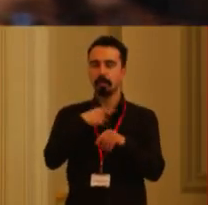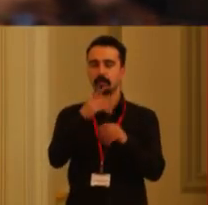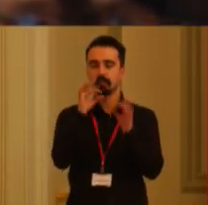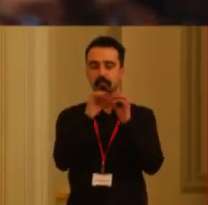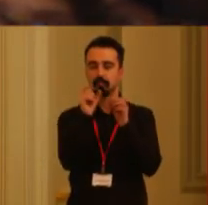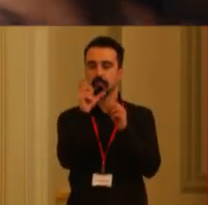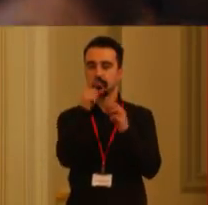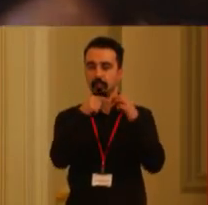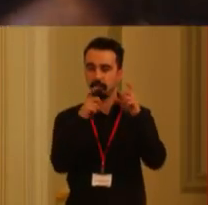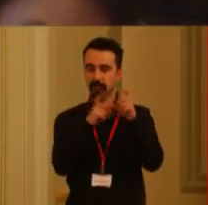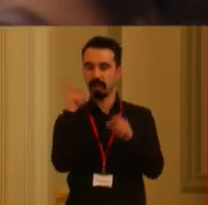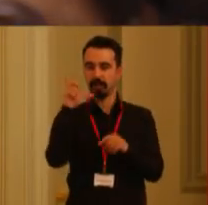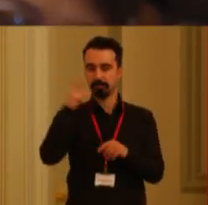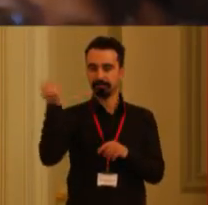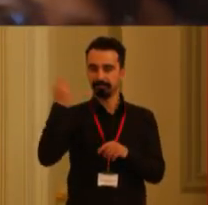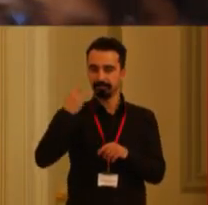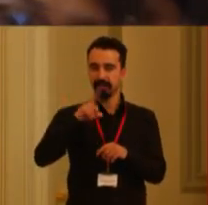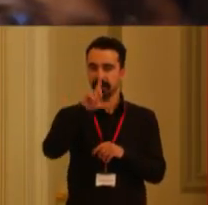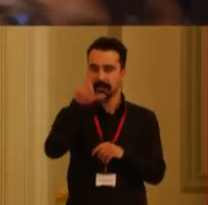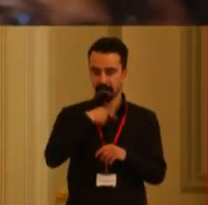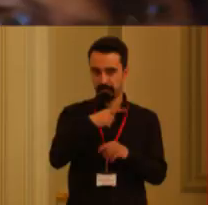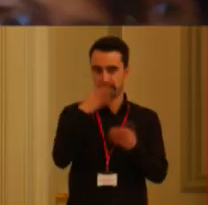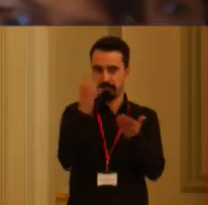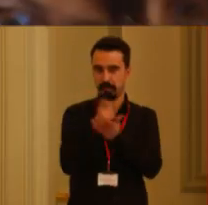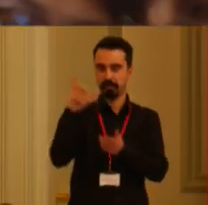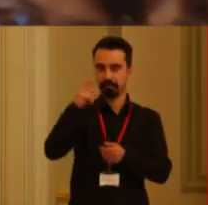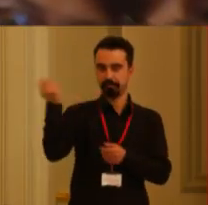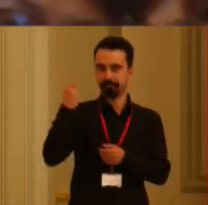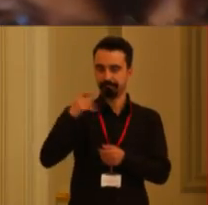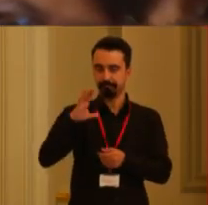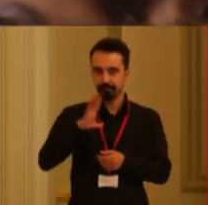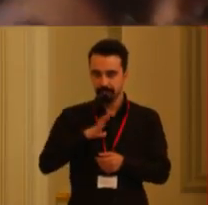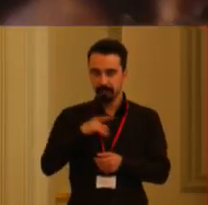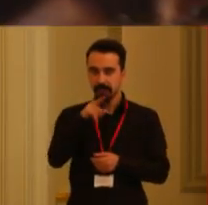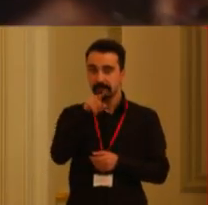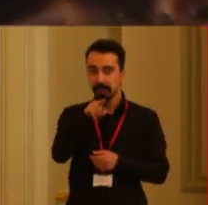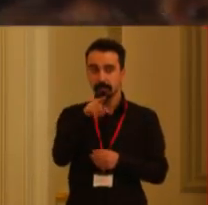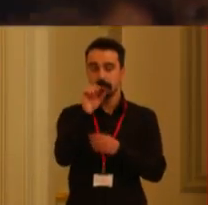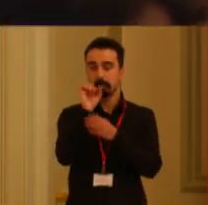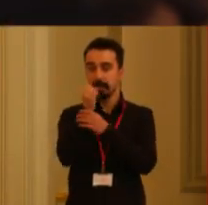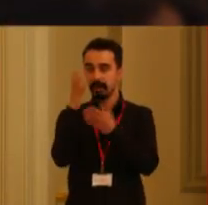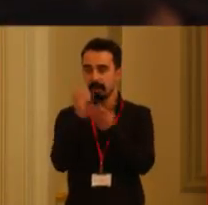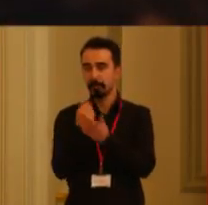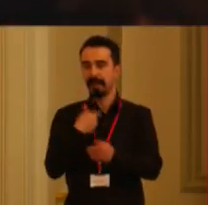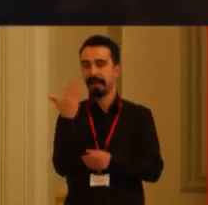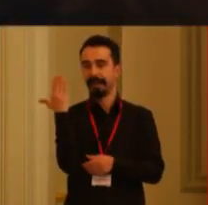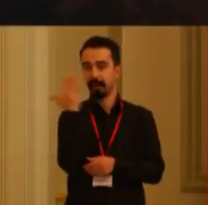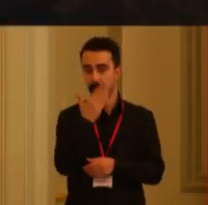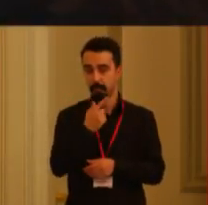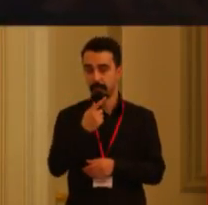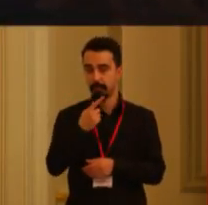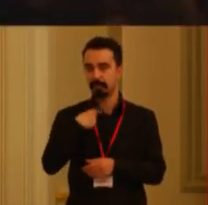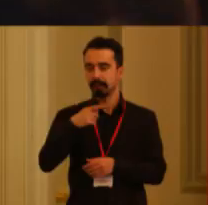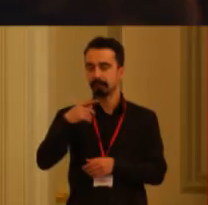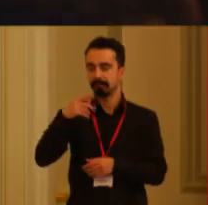leave. And I ended up making it to high school with a grant, a financial grant. I was like in the top quartile. And then